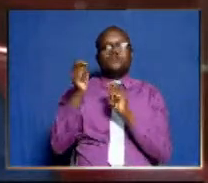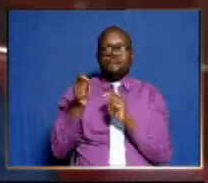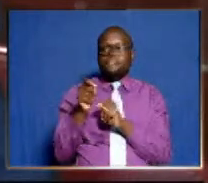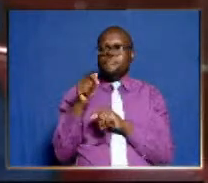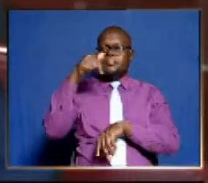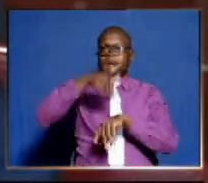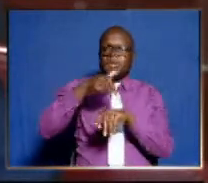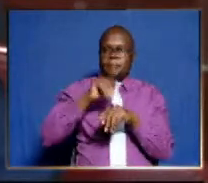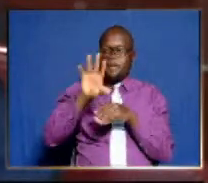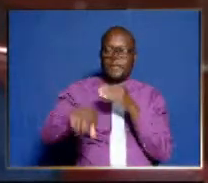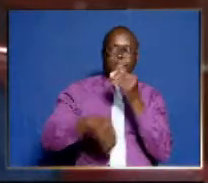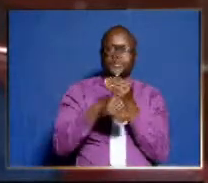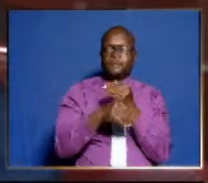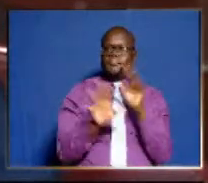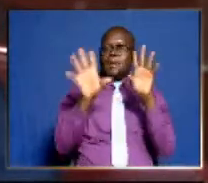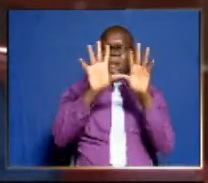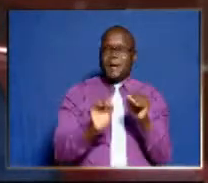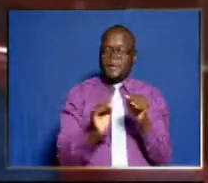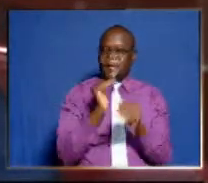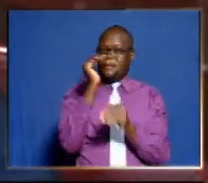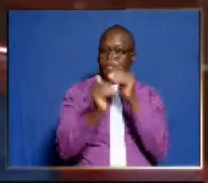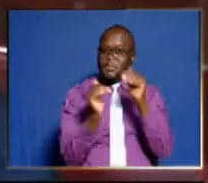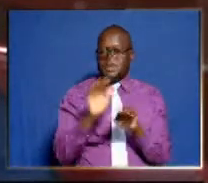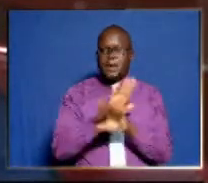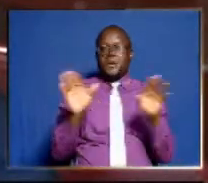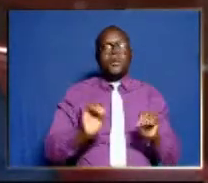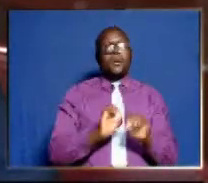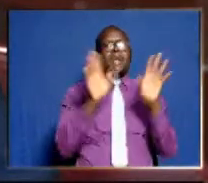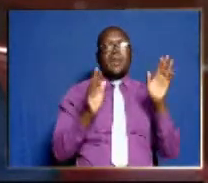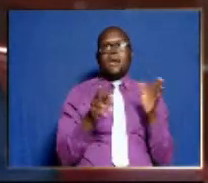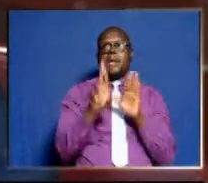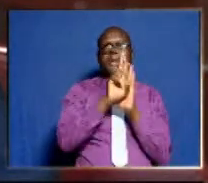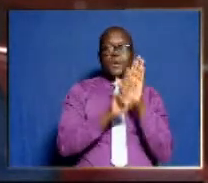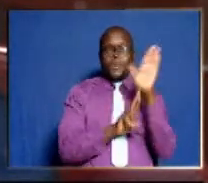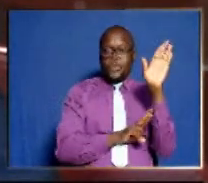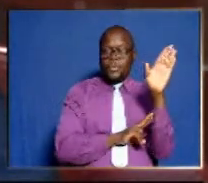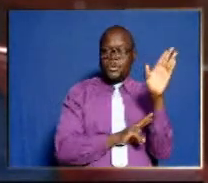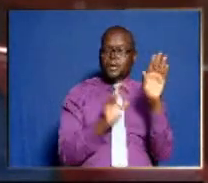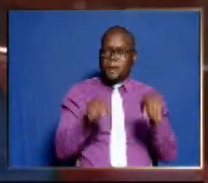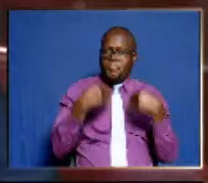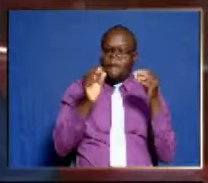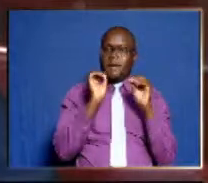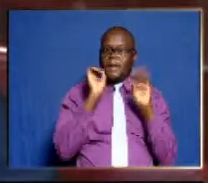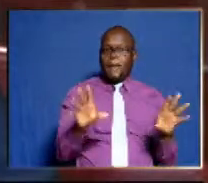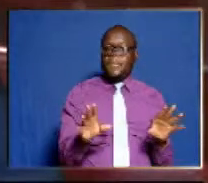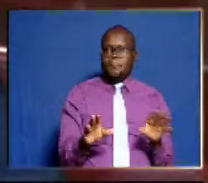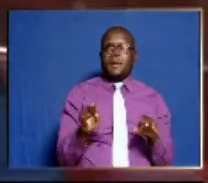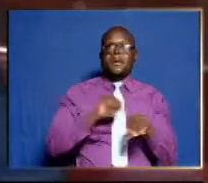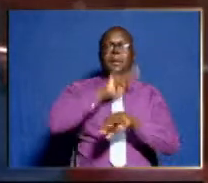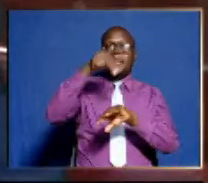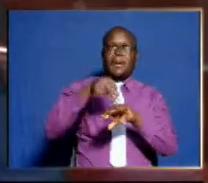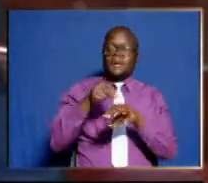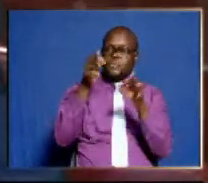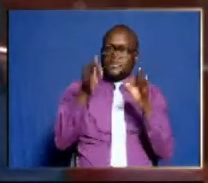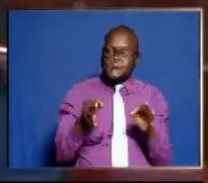the supplementary budget process. No clear roadmap, Mr. Speaker, has been provided by the National Treasury on